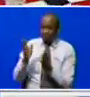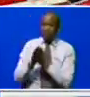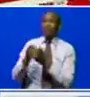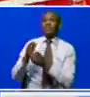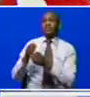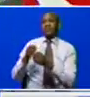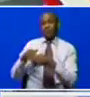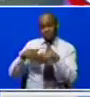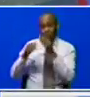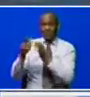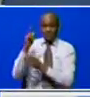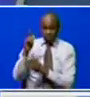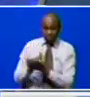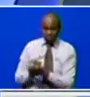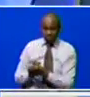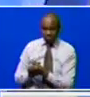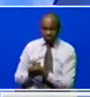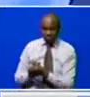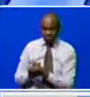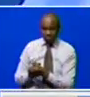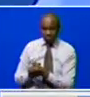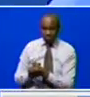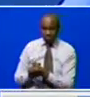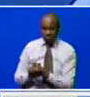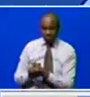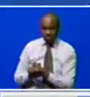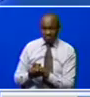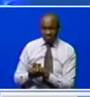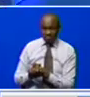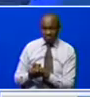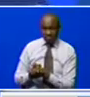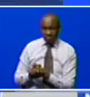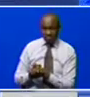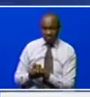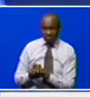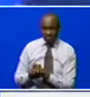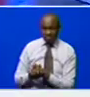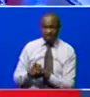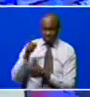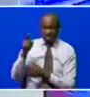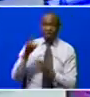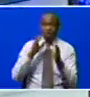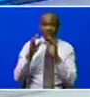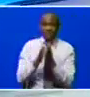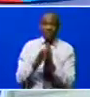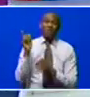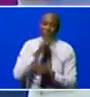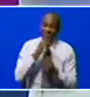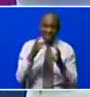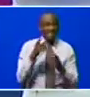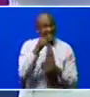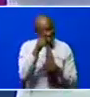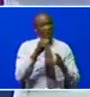integrity. Mm. Hey, this is heavy. In as much as it's software, that conversation is not going to end anytime soon.